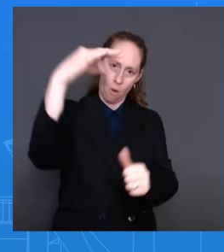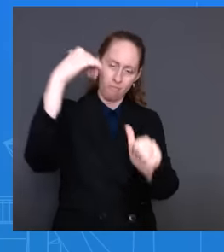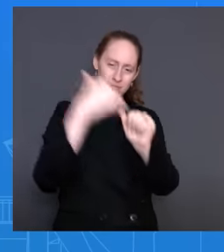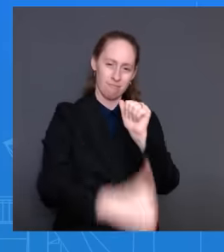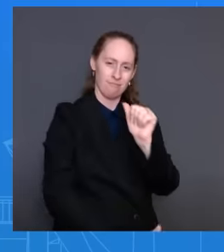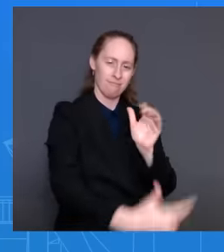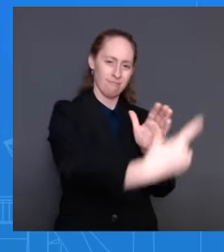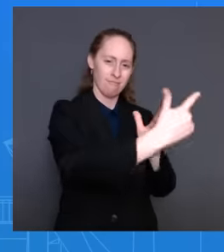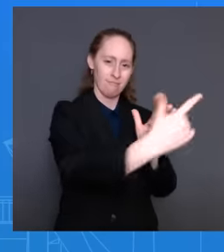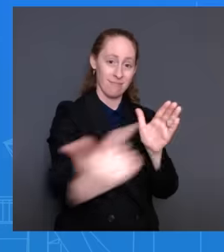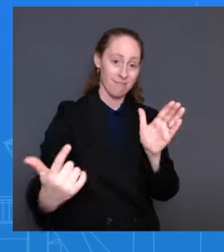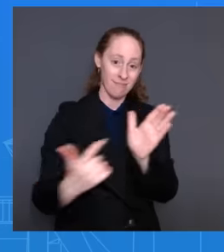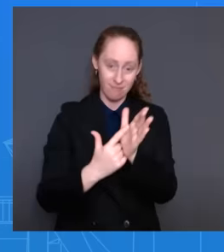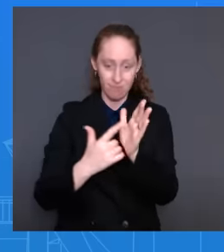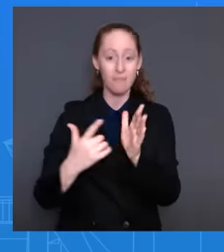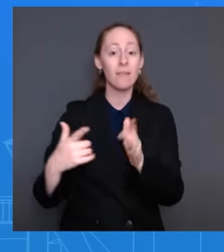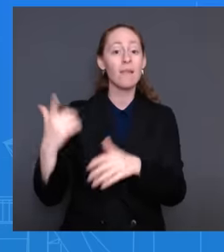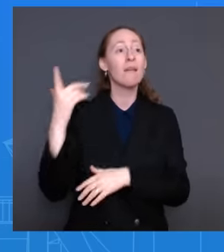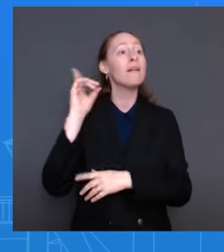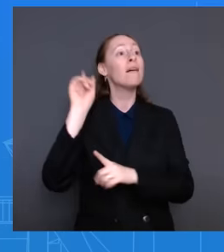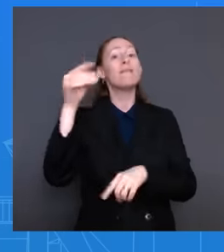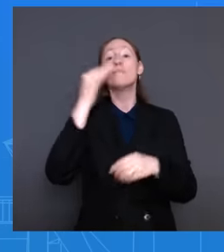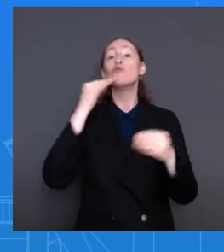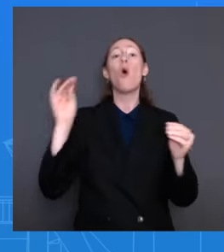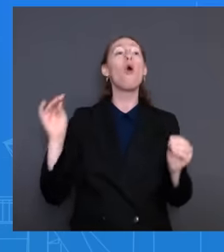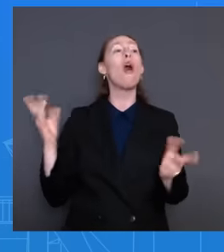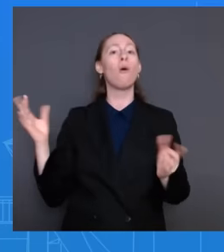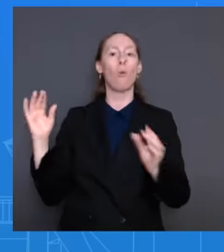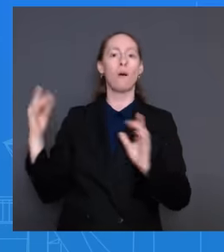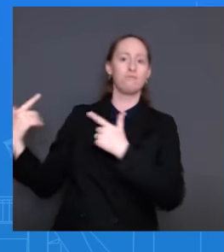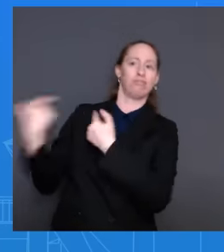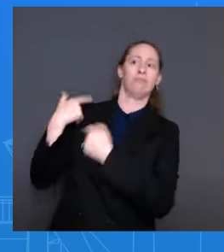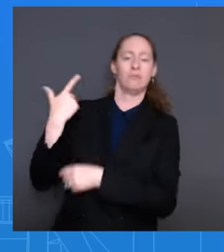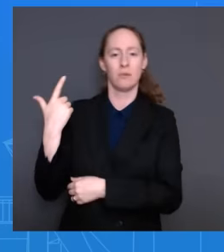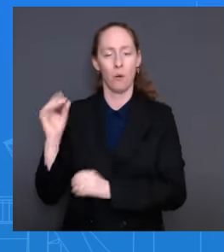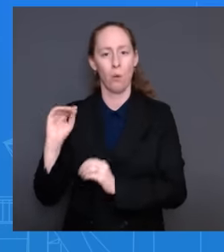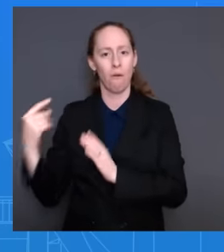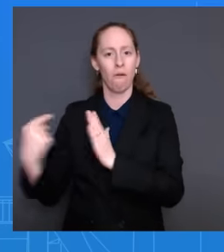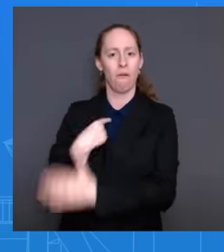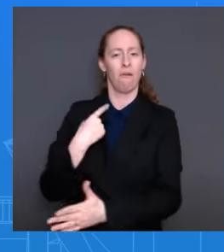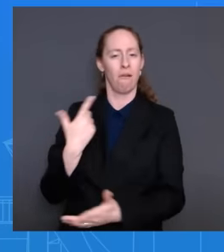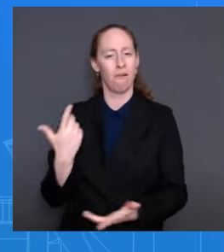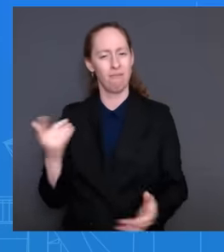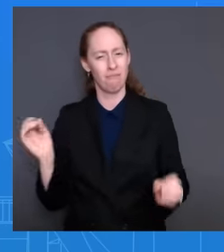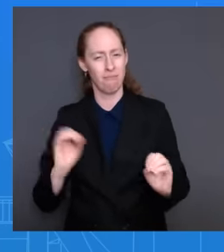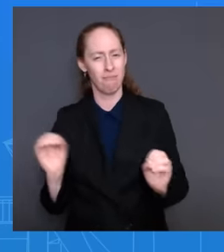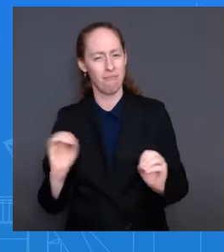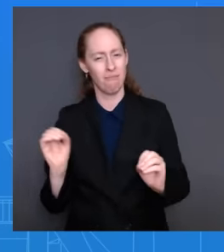killed. And so the president's going to continue to speak to this. He's going to continue to use,